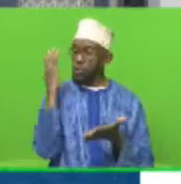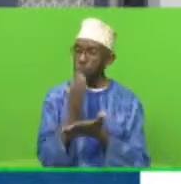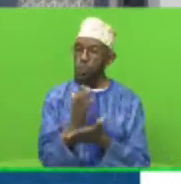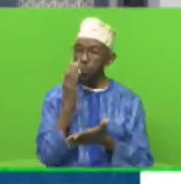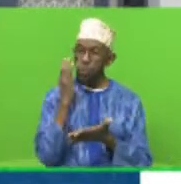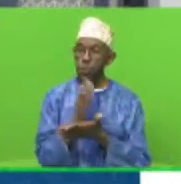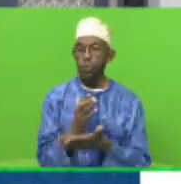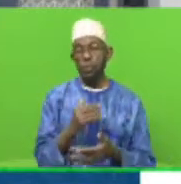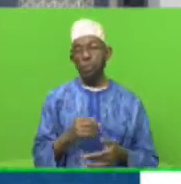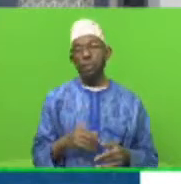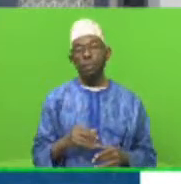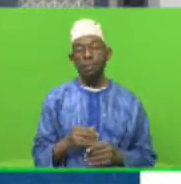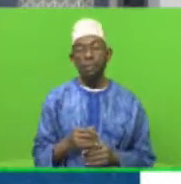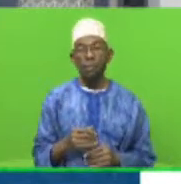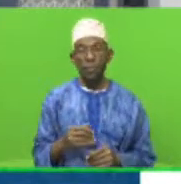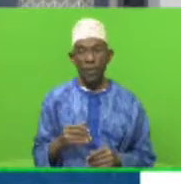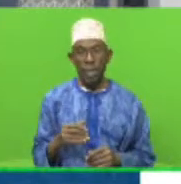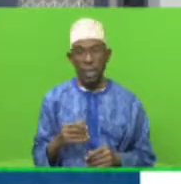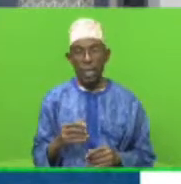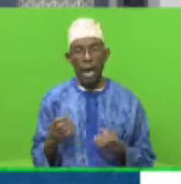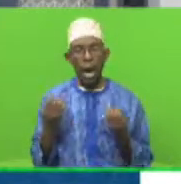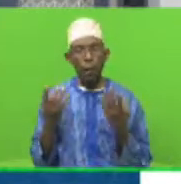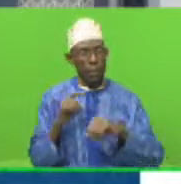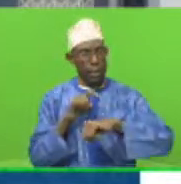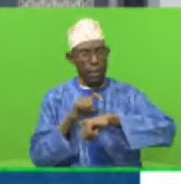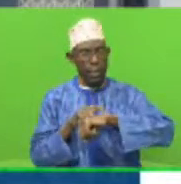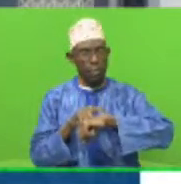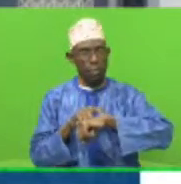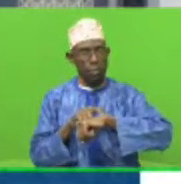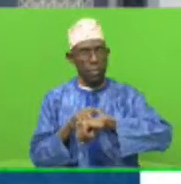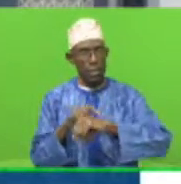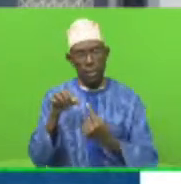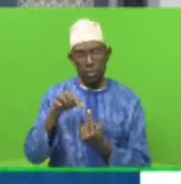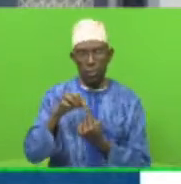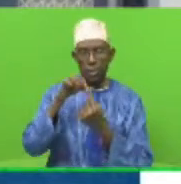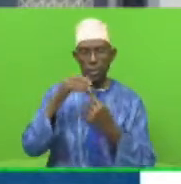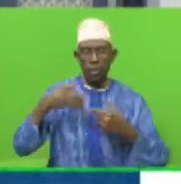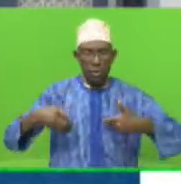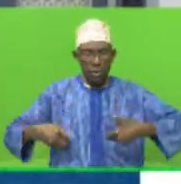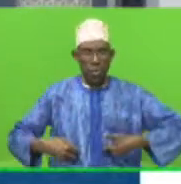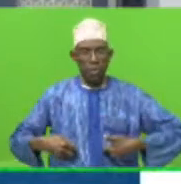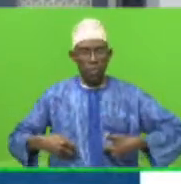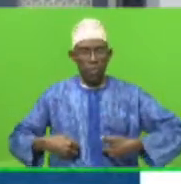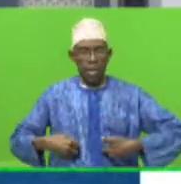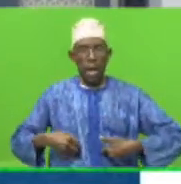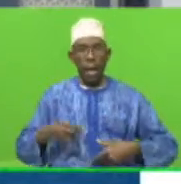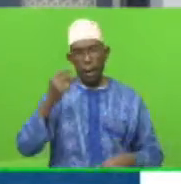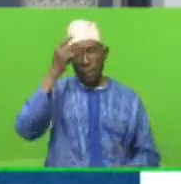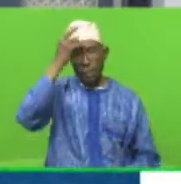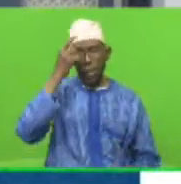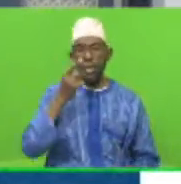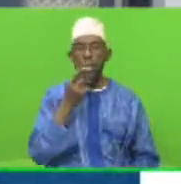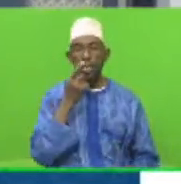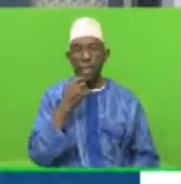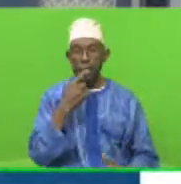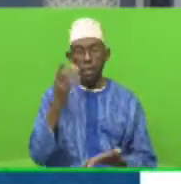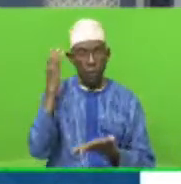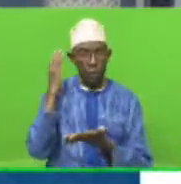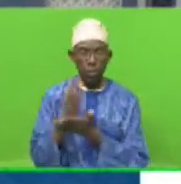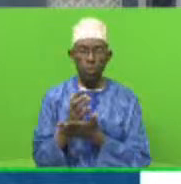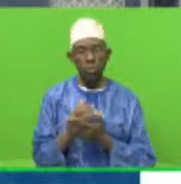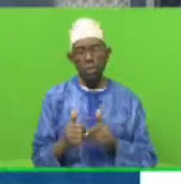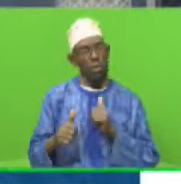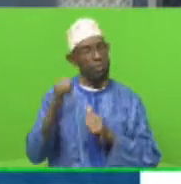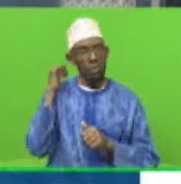is the truth. You know, how many times, and especially the youth, you know your parents are telling you the truth, but